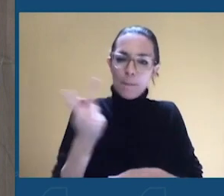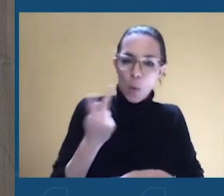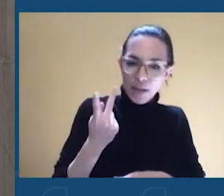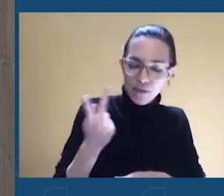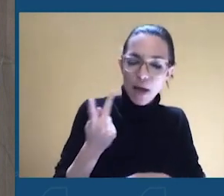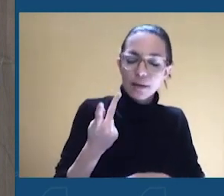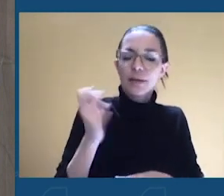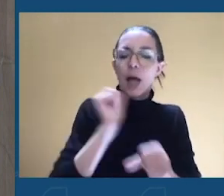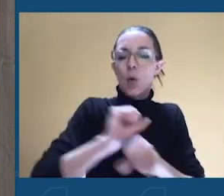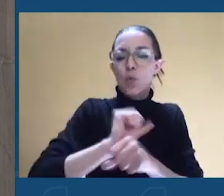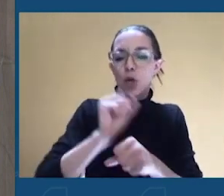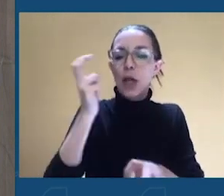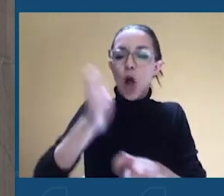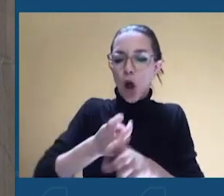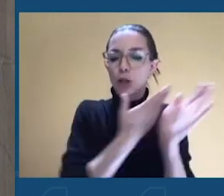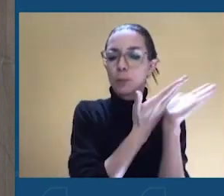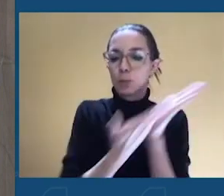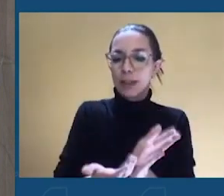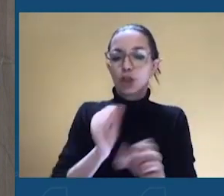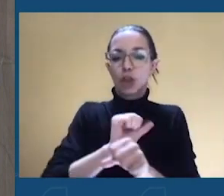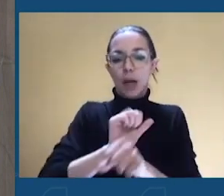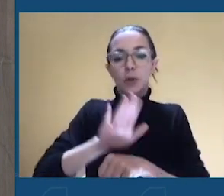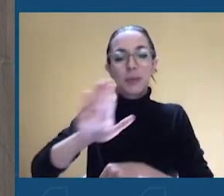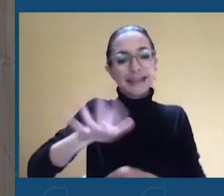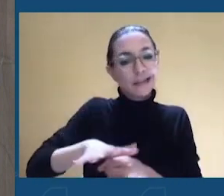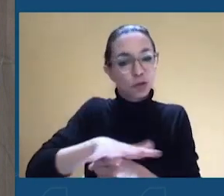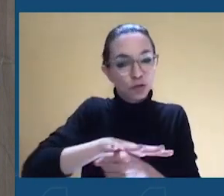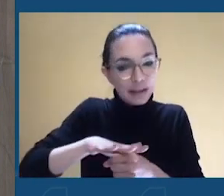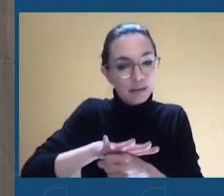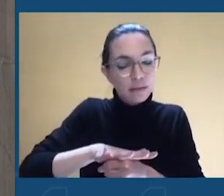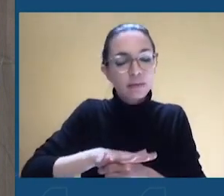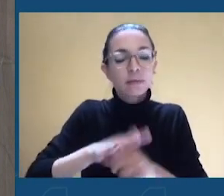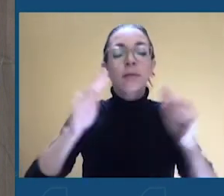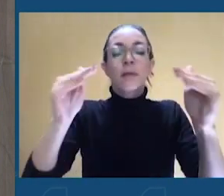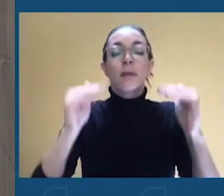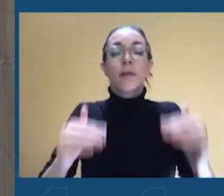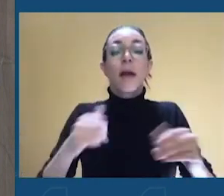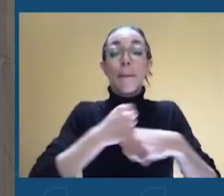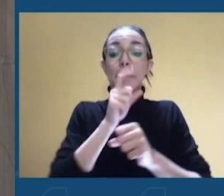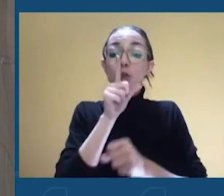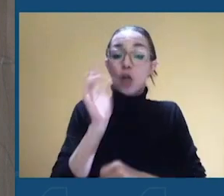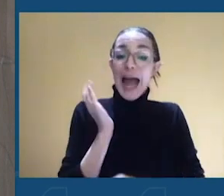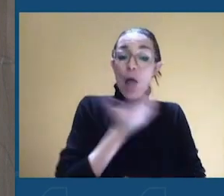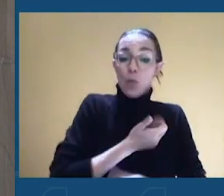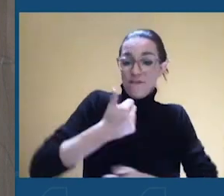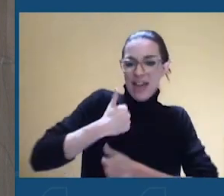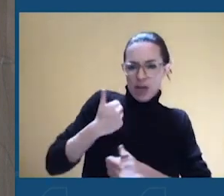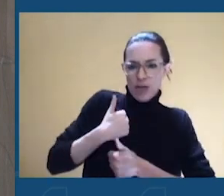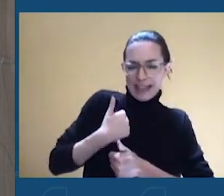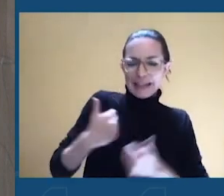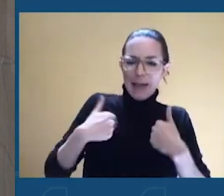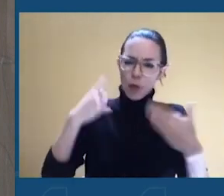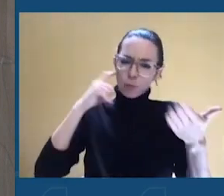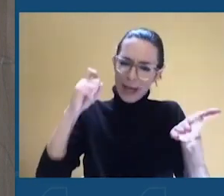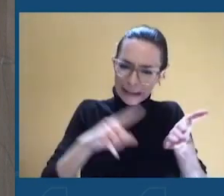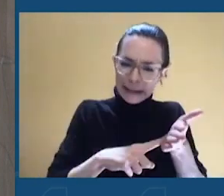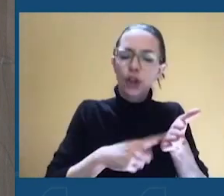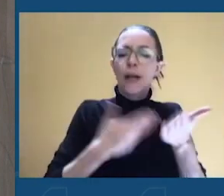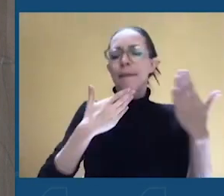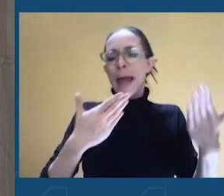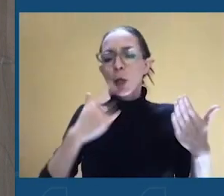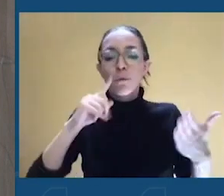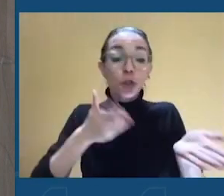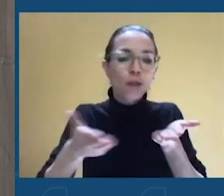jobs to his district. Making sure that our veterans get more than just recognition and a thank you for your service. They have to have the